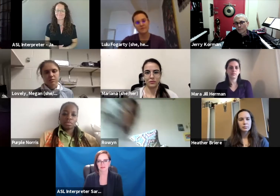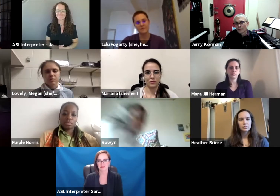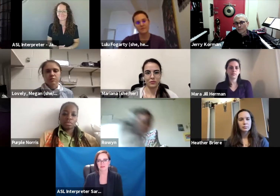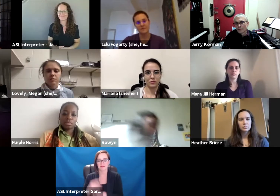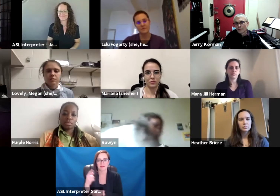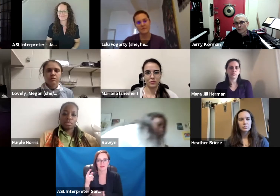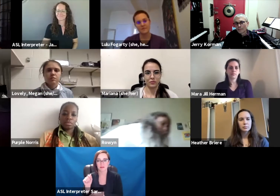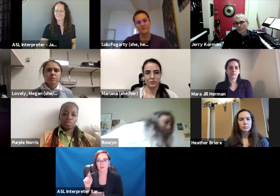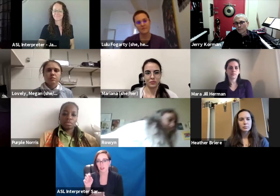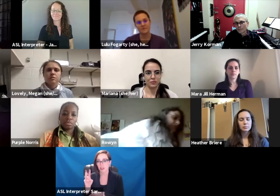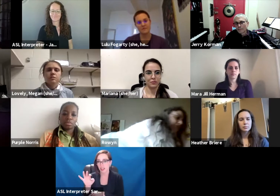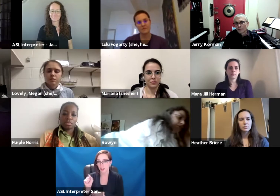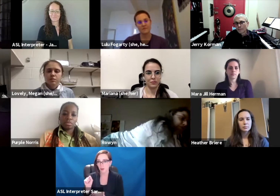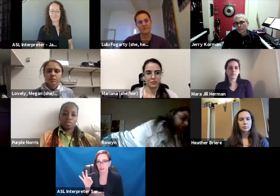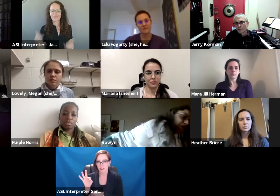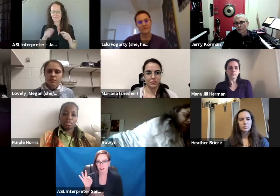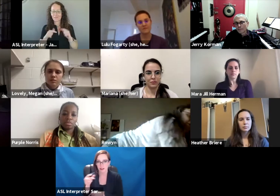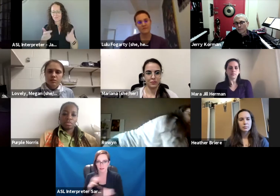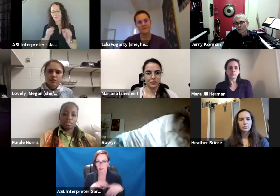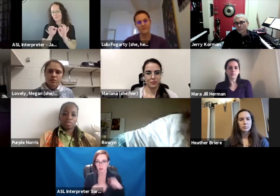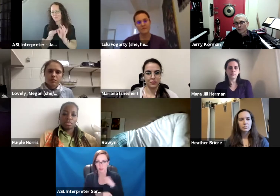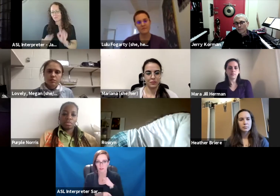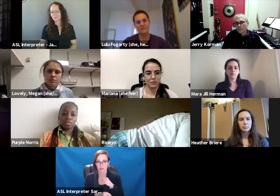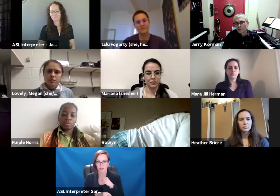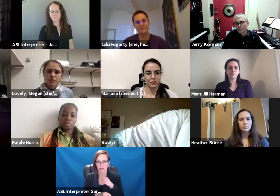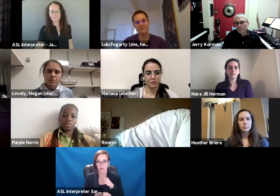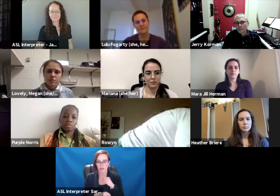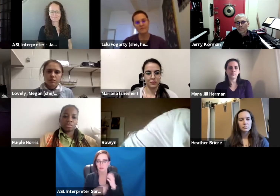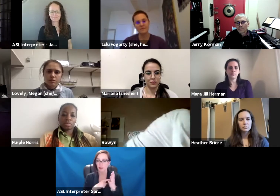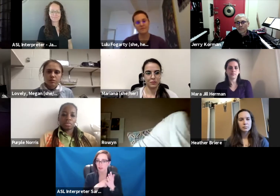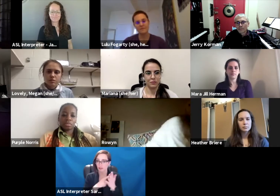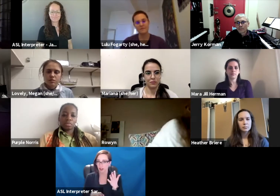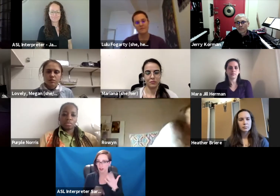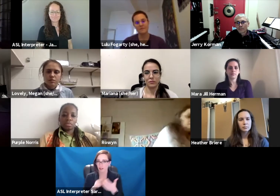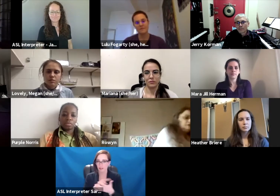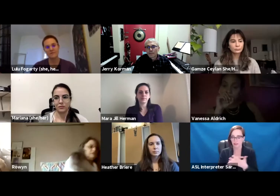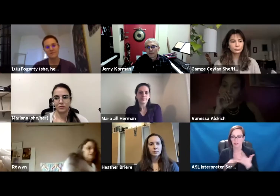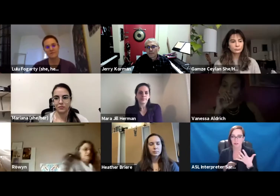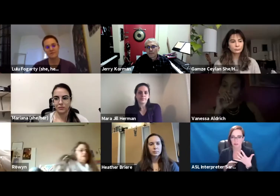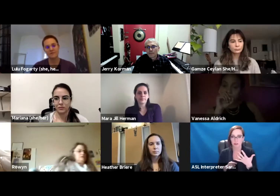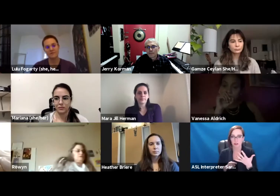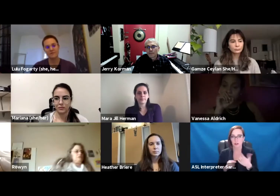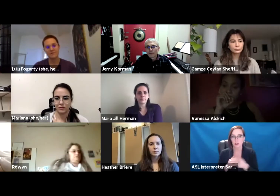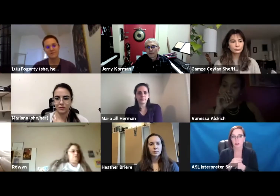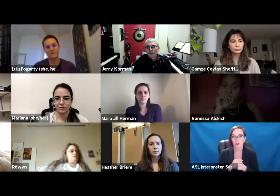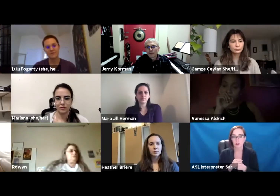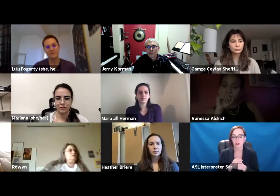in no particular order, but as I'm going to mention them here. The first,